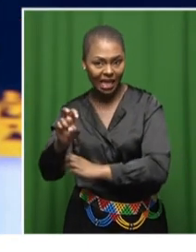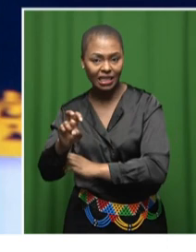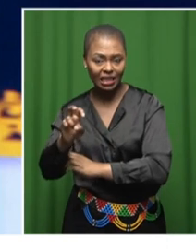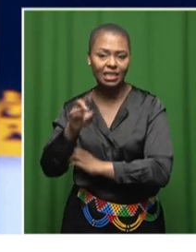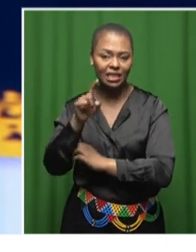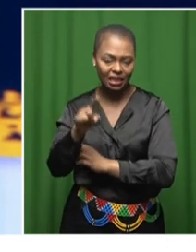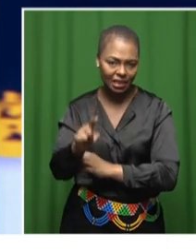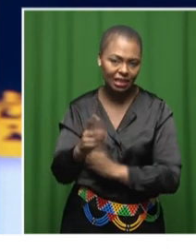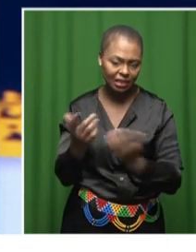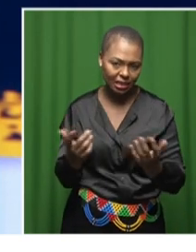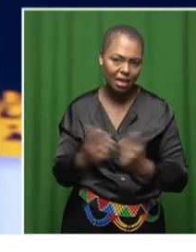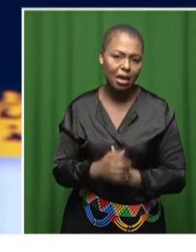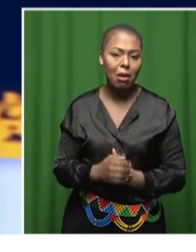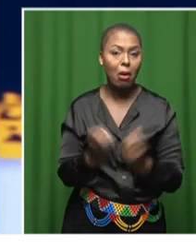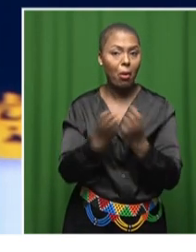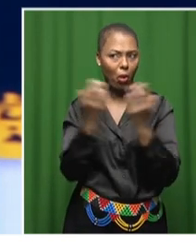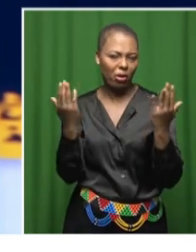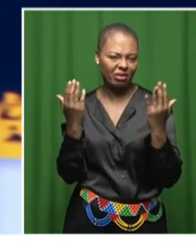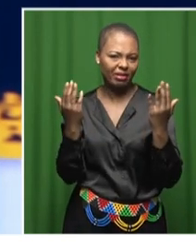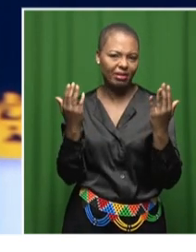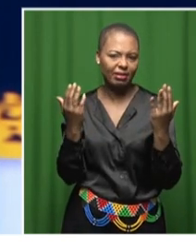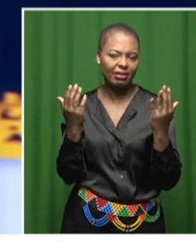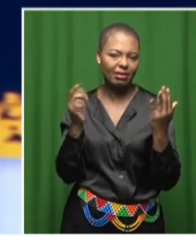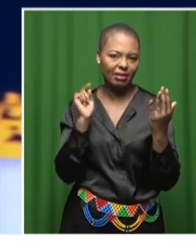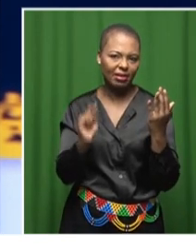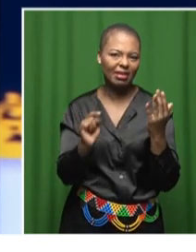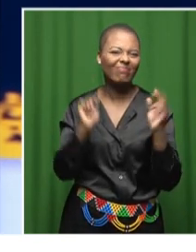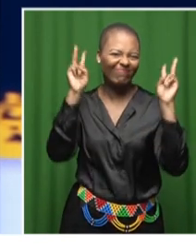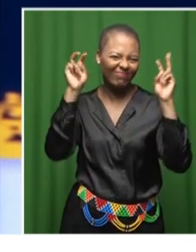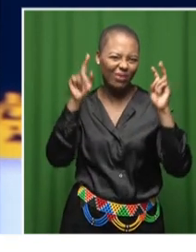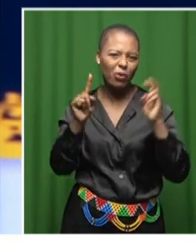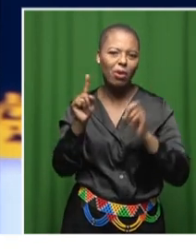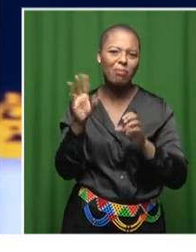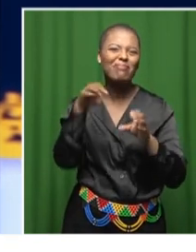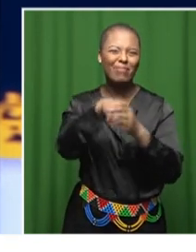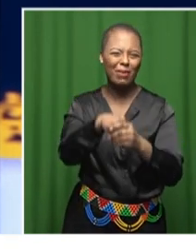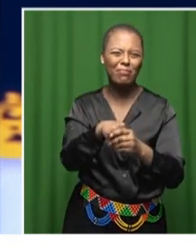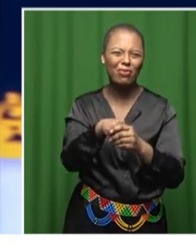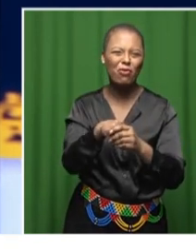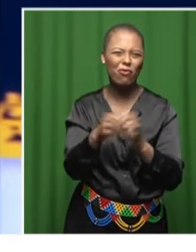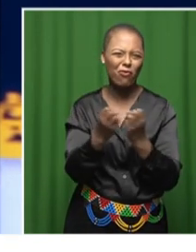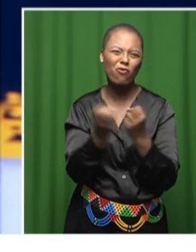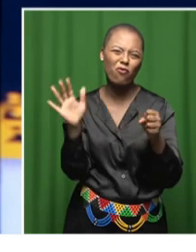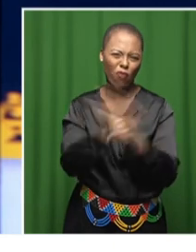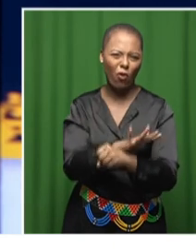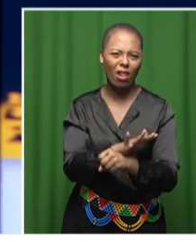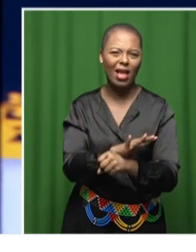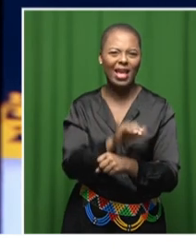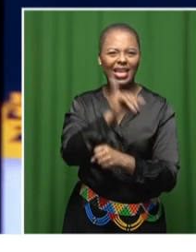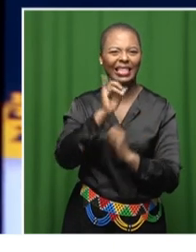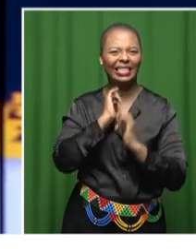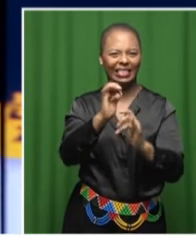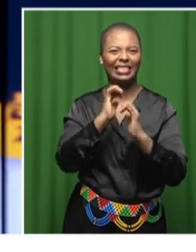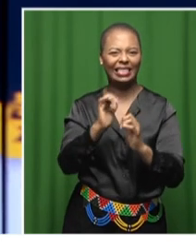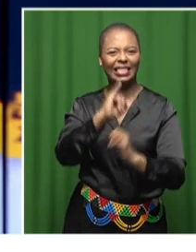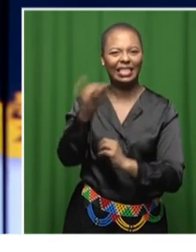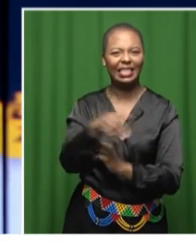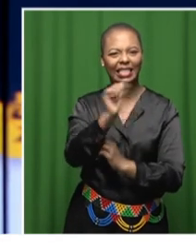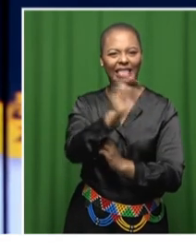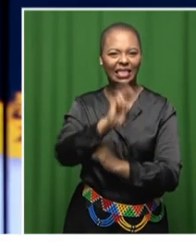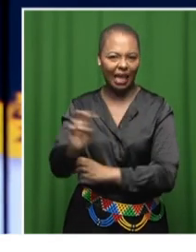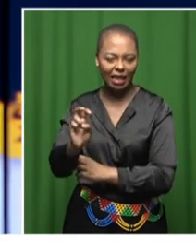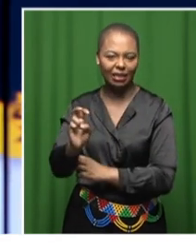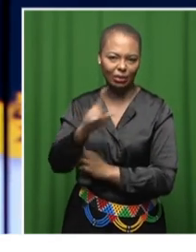dominated, this production is the background is mostly jazz. Mm. You've rarely see jazz musicians being asked